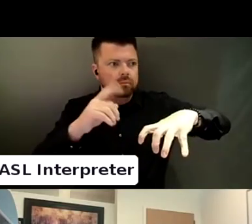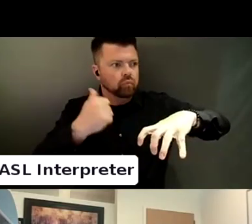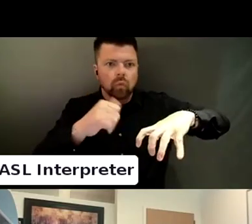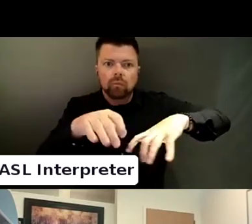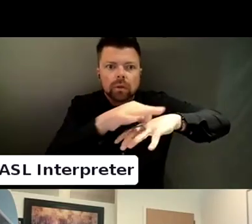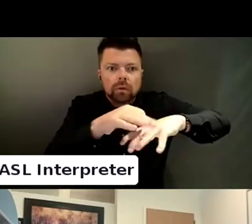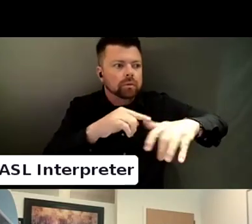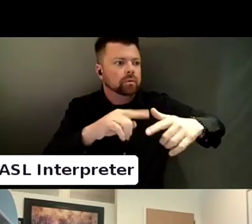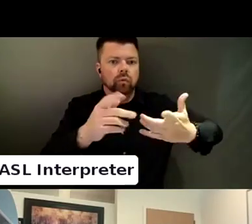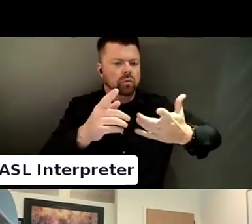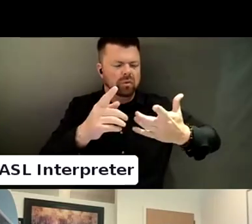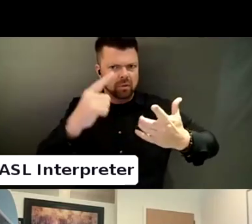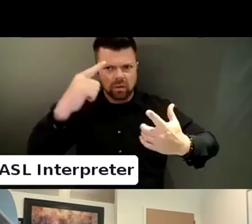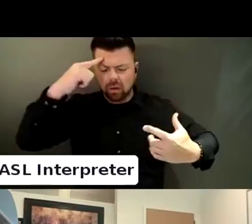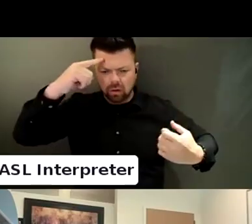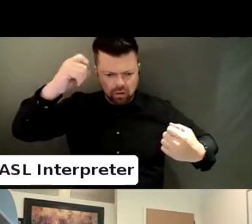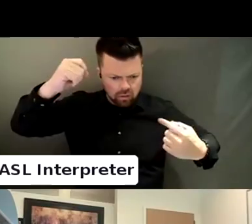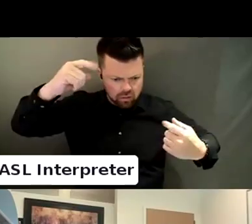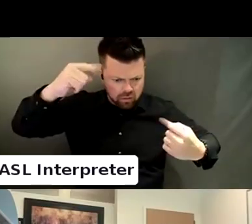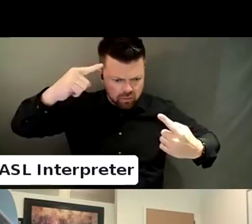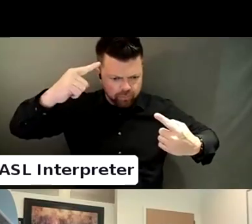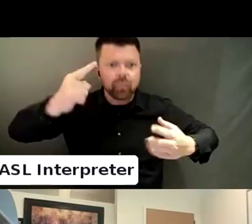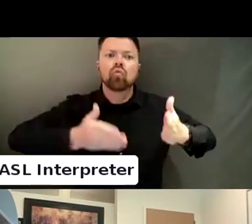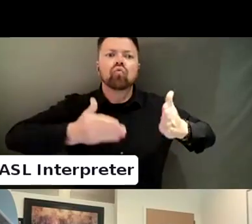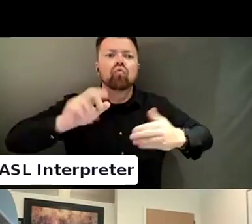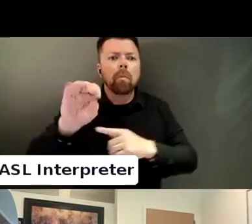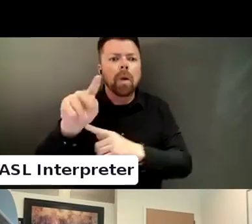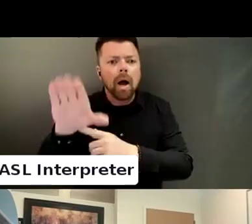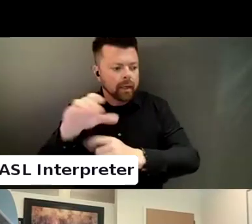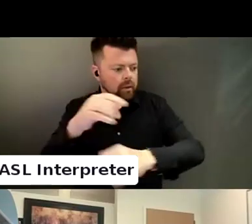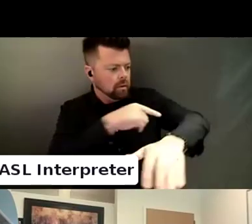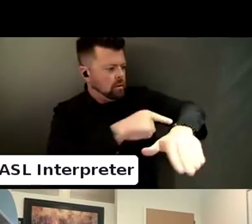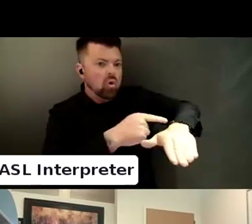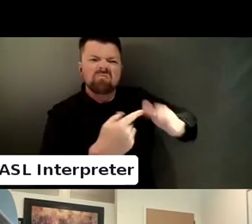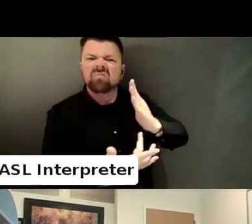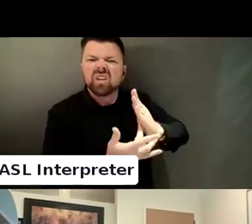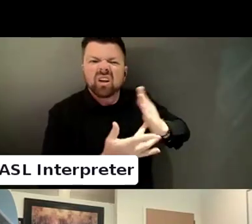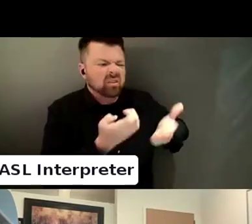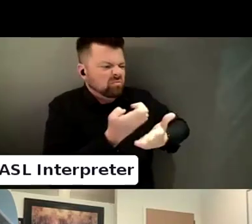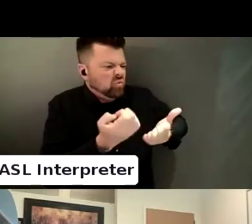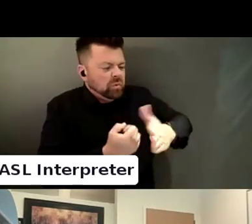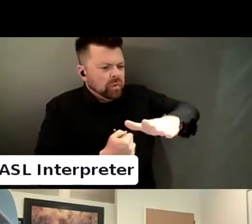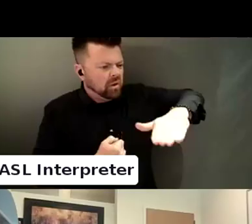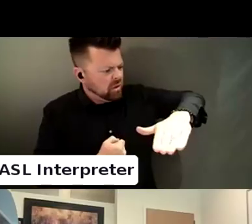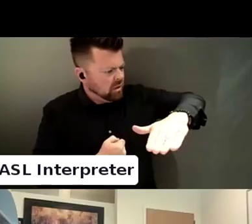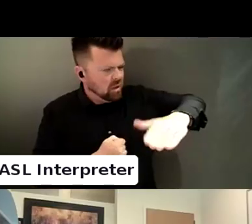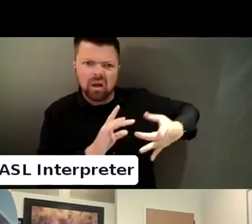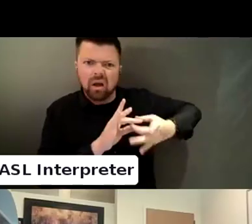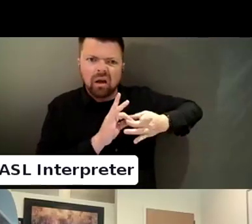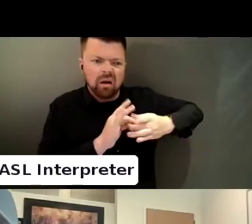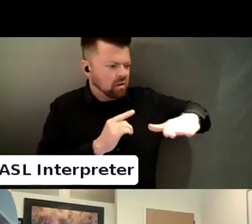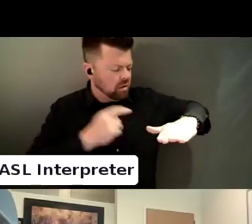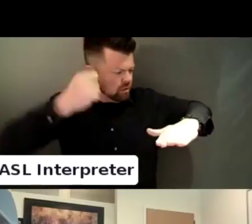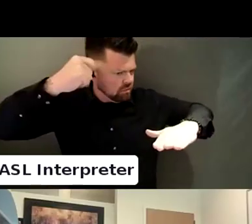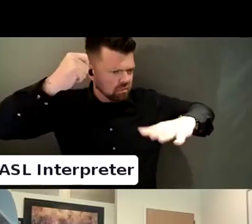able to control a robotic arm or robotic assistive device that was nearby that person. So as they